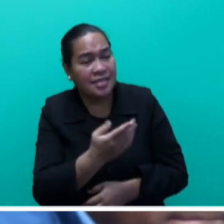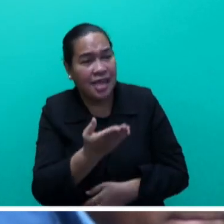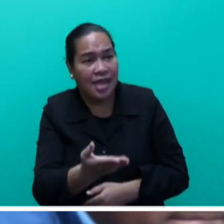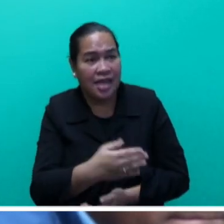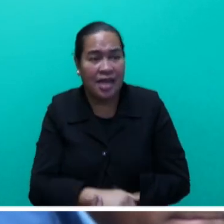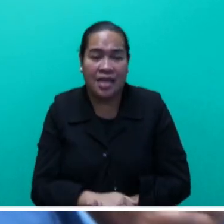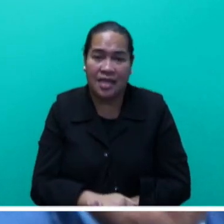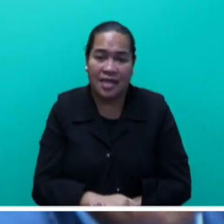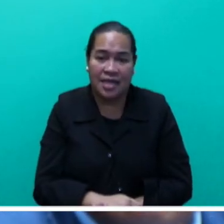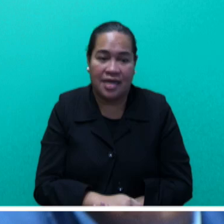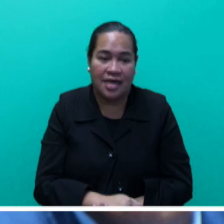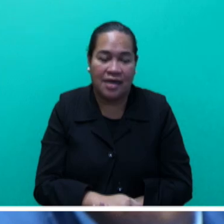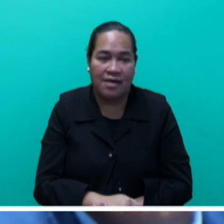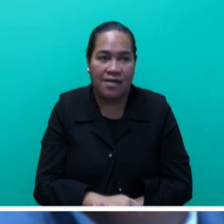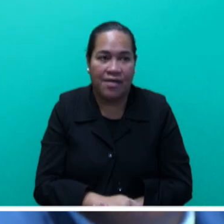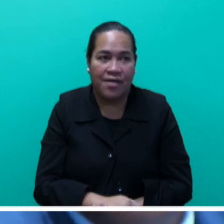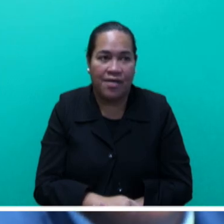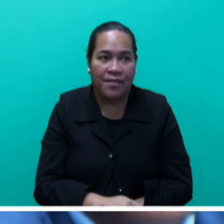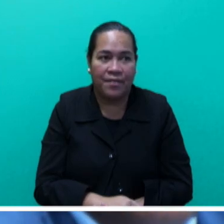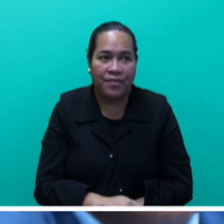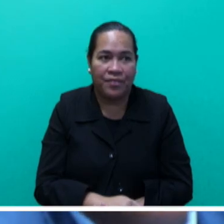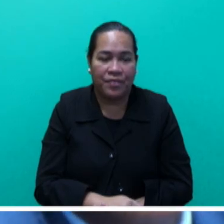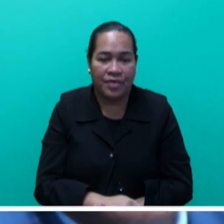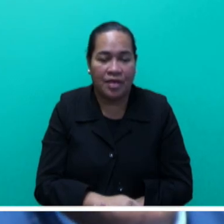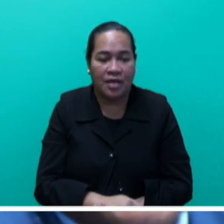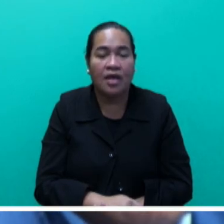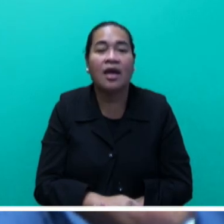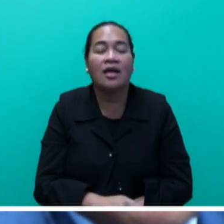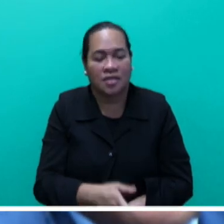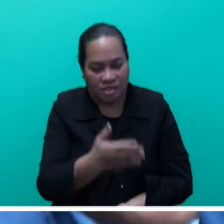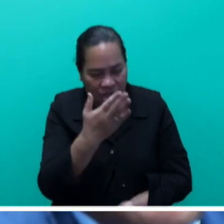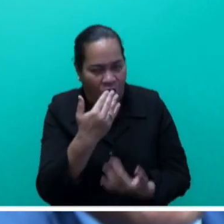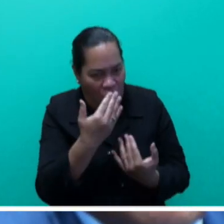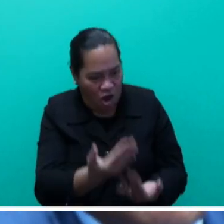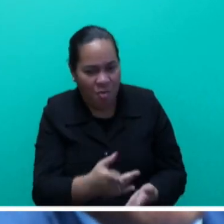the civil servant salary, sir, Honorable Chand, sorry, sir.